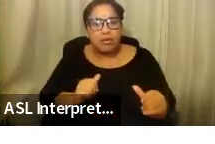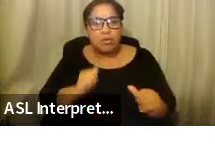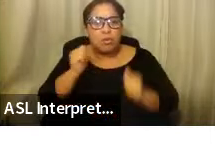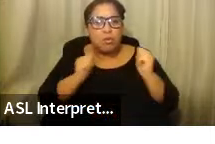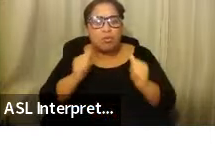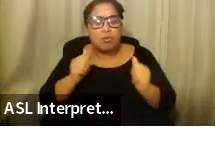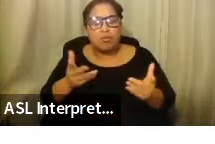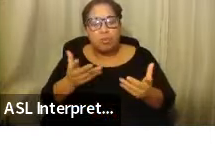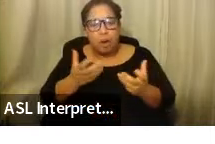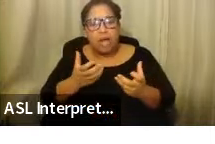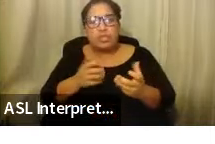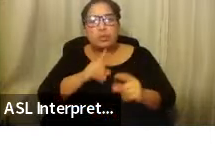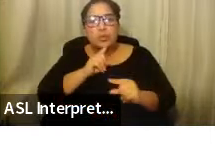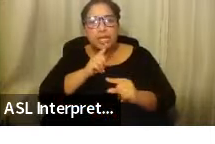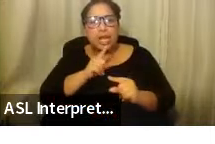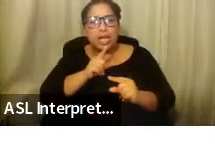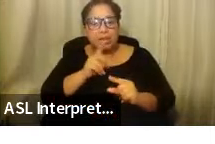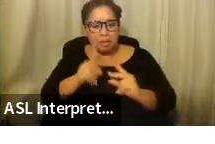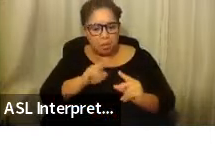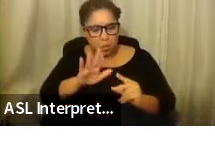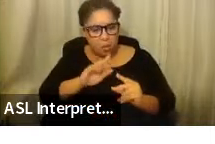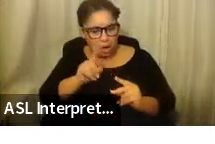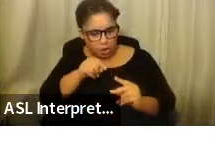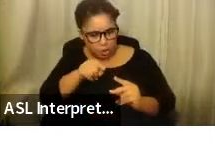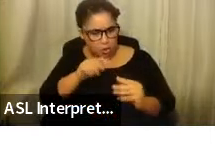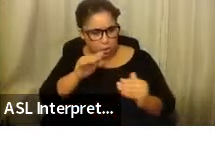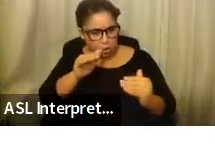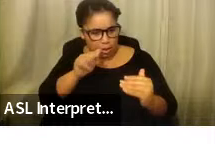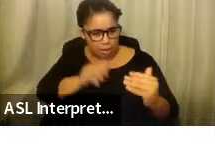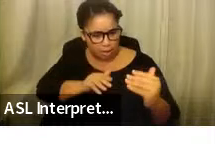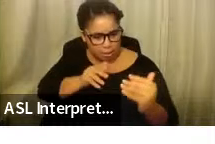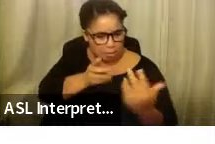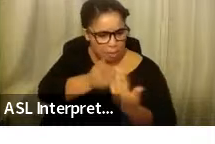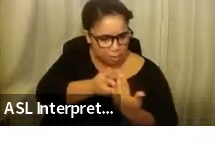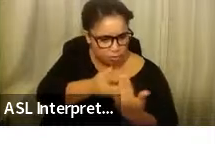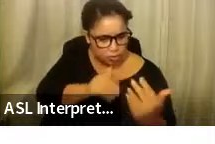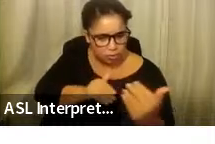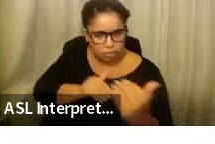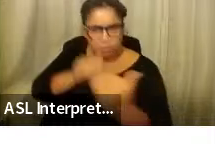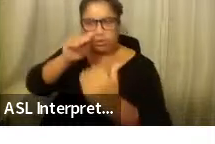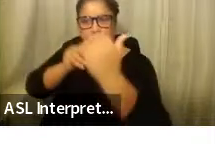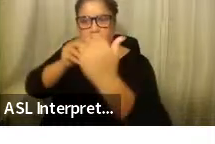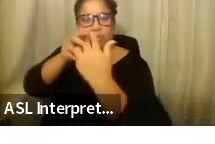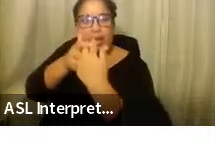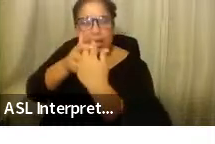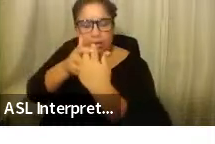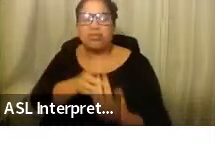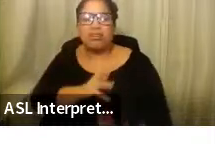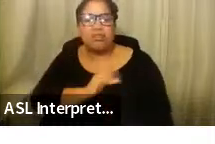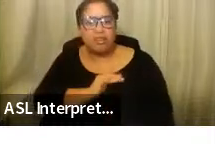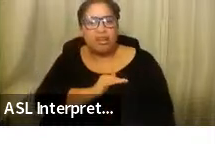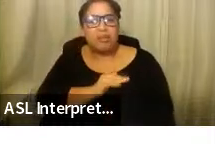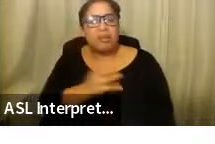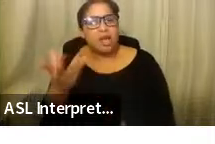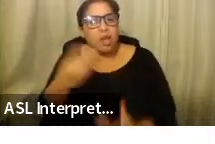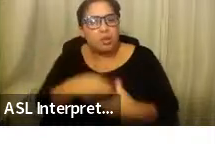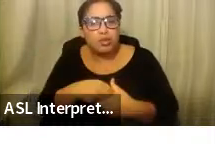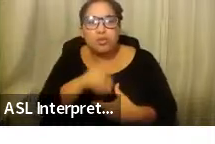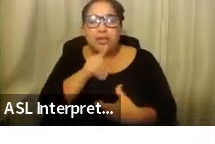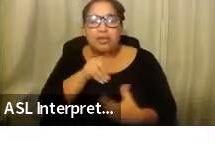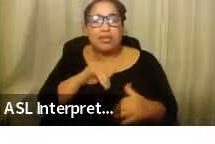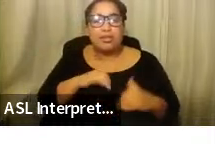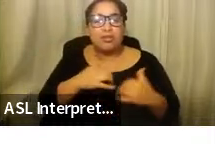just thankful to see this process be inclusive. And I challenge our audience to keep holding